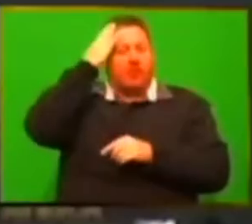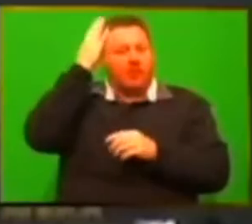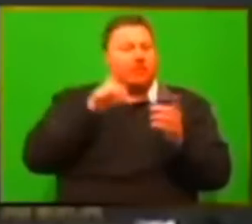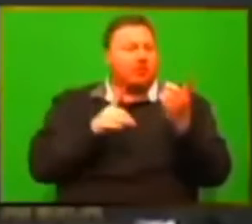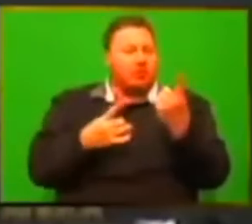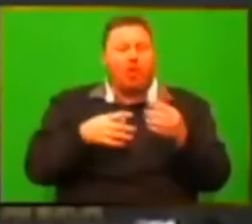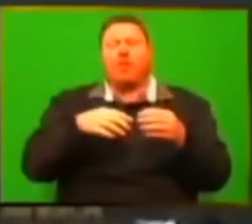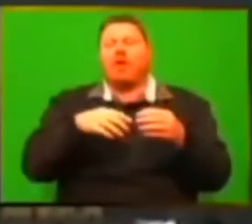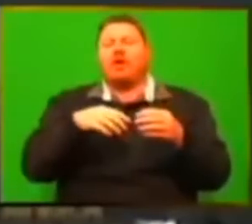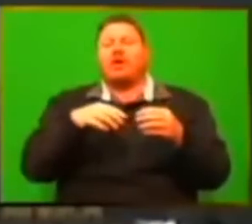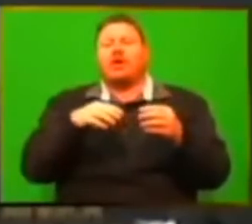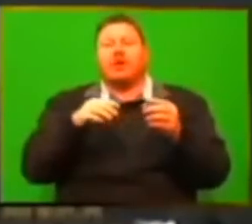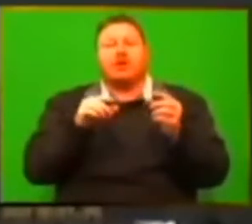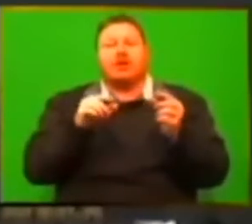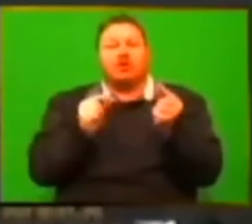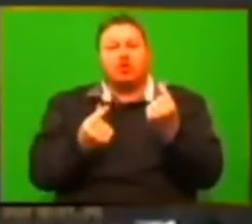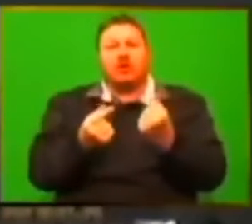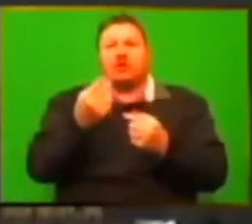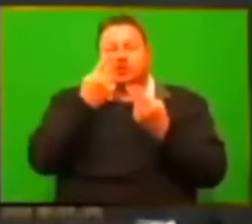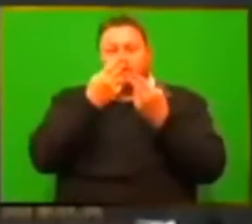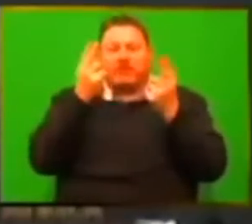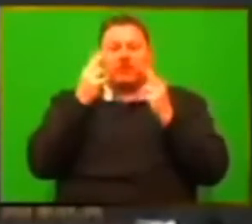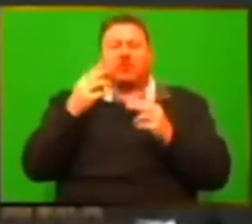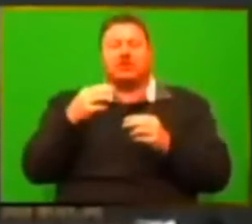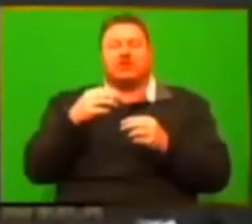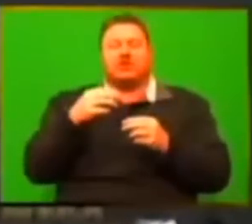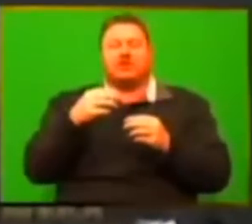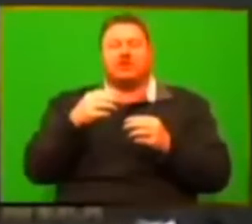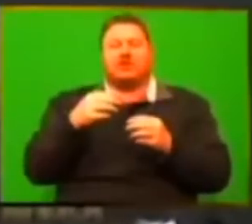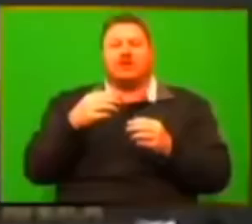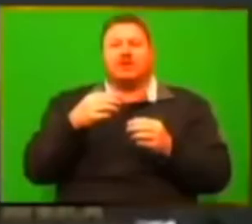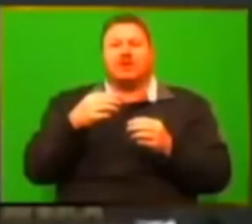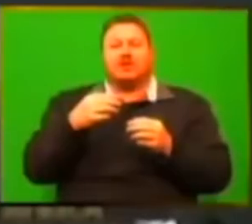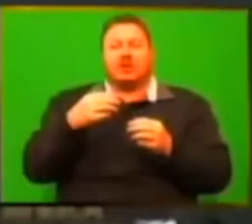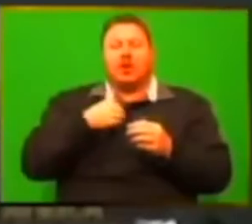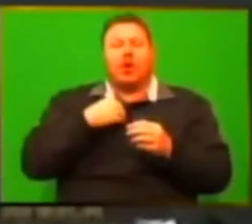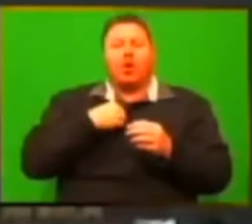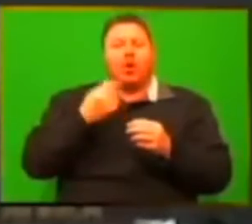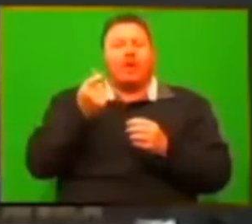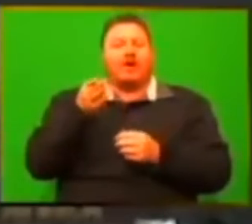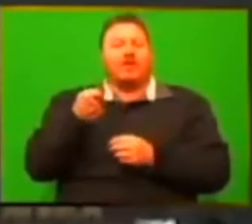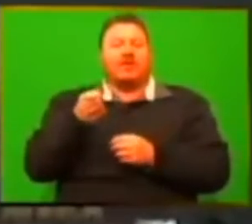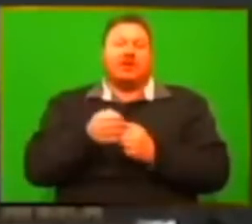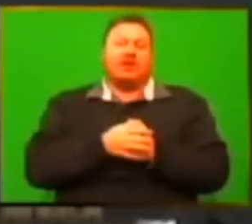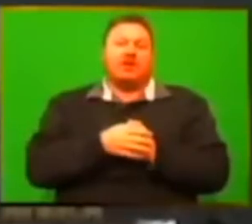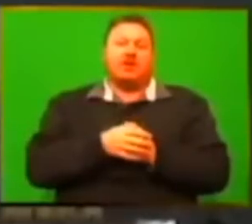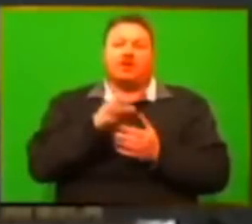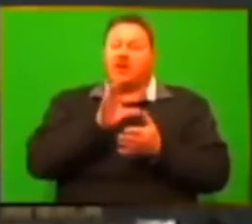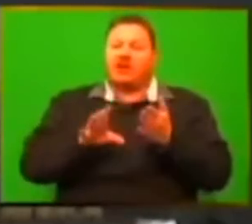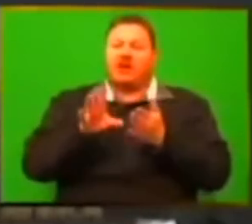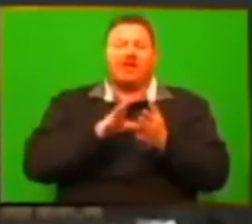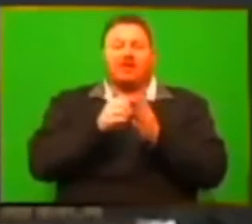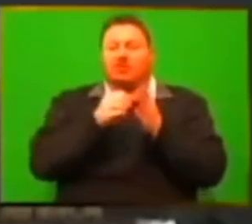diplomas, and degrees, but all universities and universities of technology, huge amounts of money. We must cancel